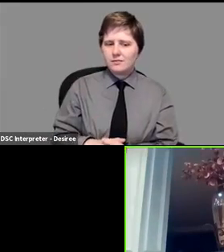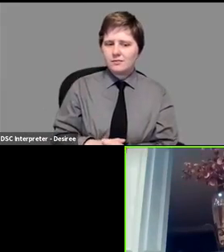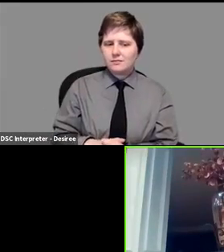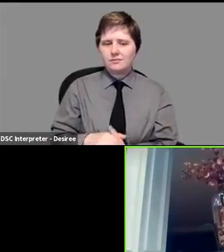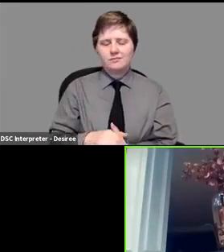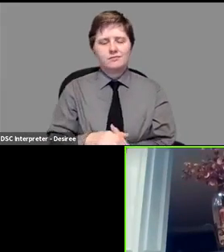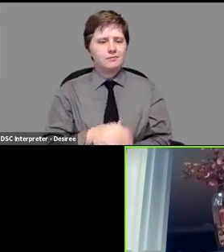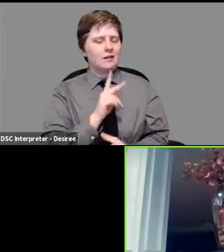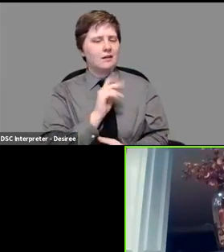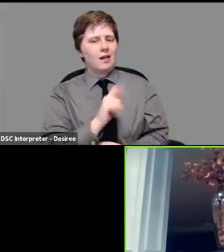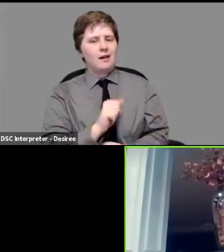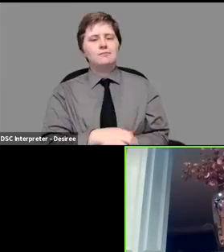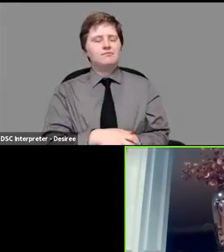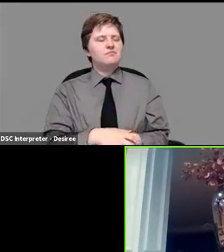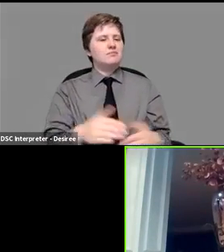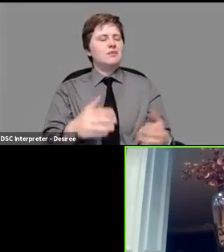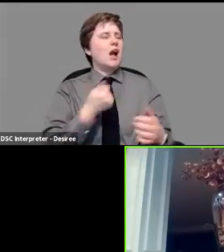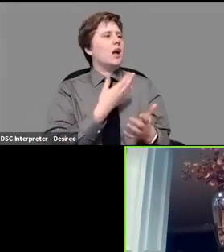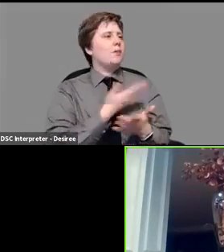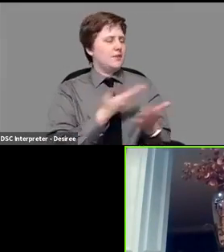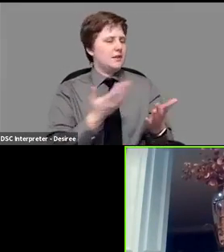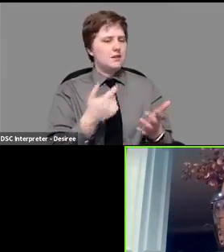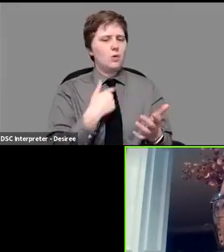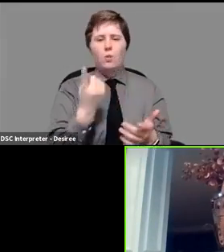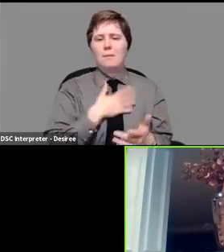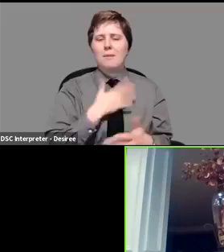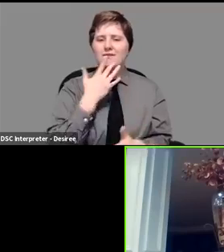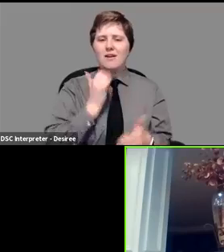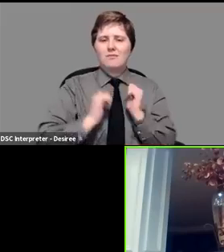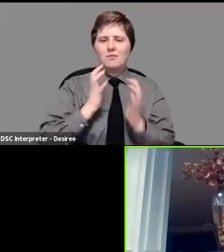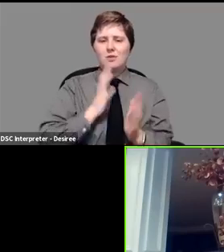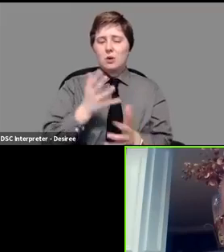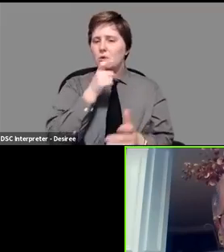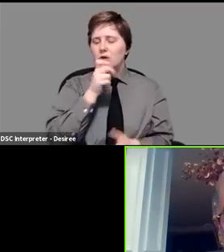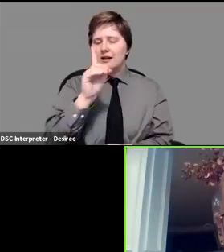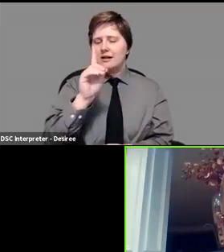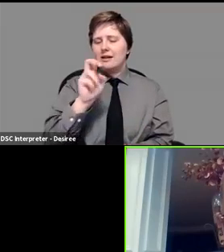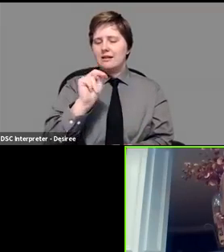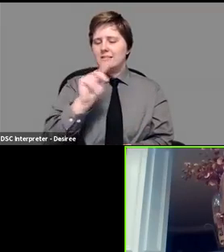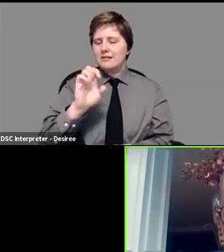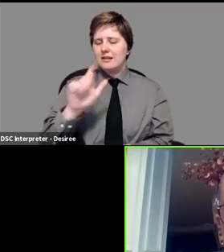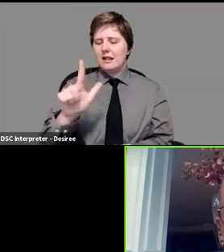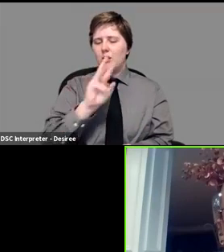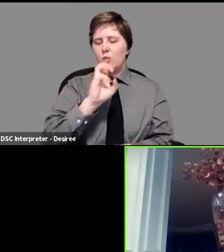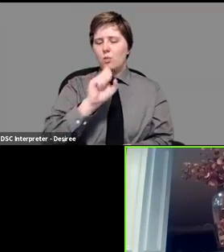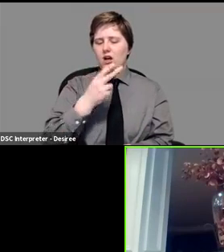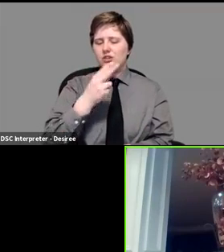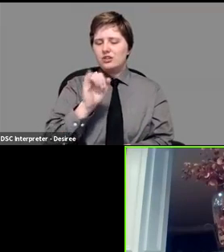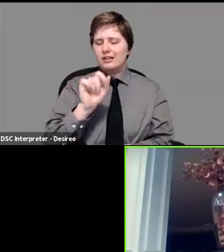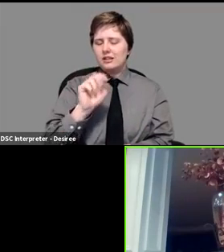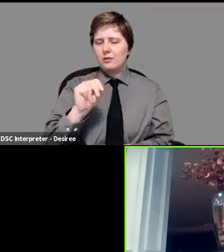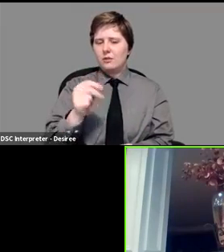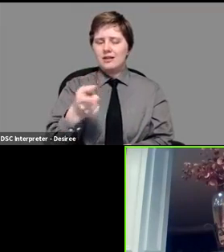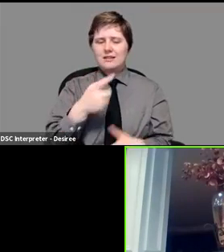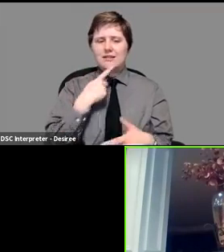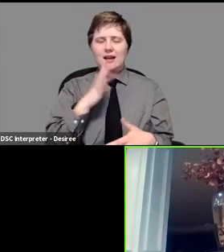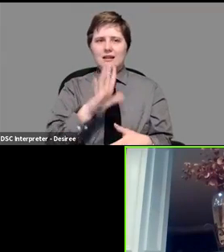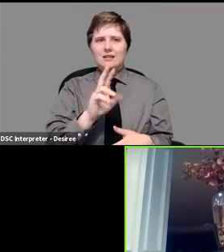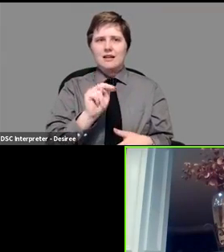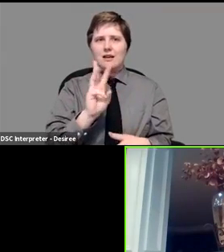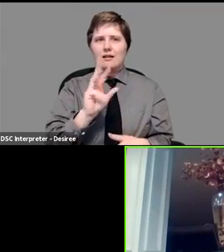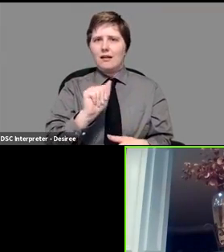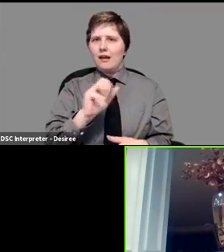Yeah, just a couple things. One of my favorite actors is Denzel Washington, and one of the things he said at his NAACP Image